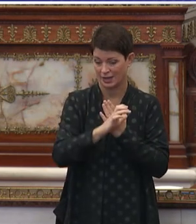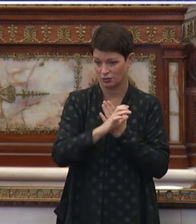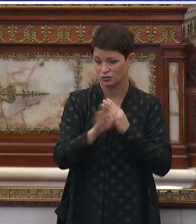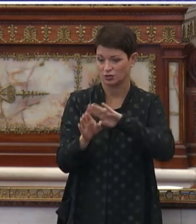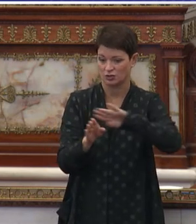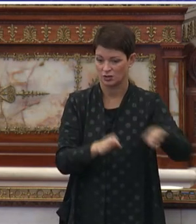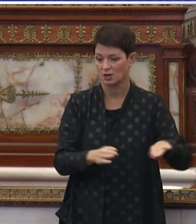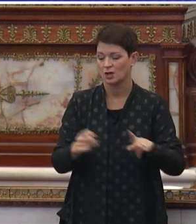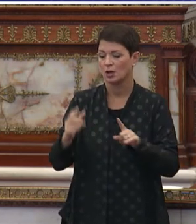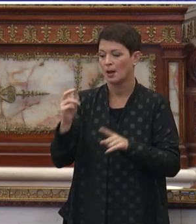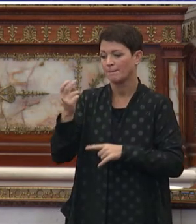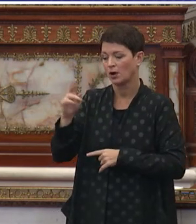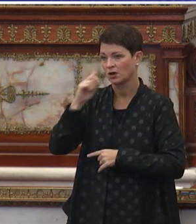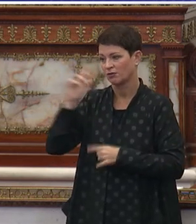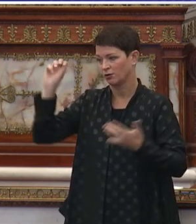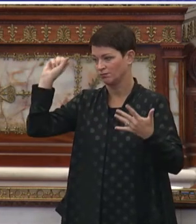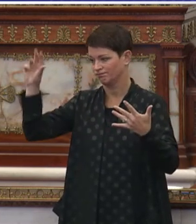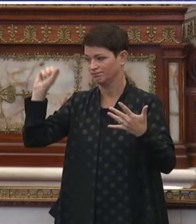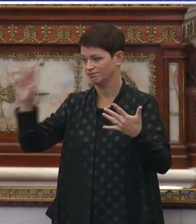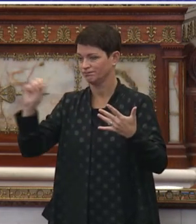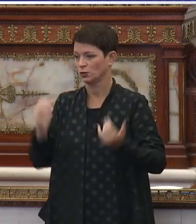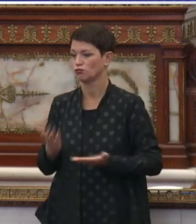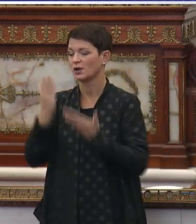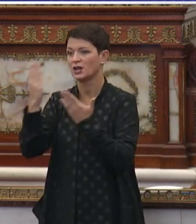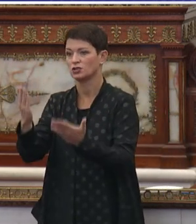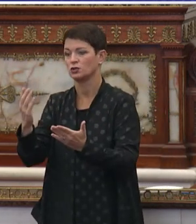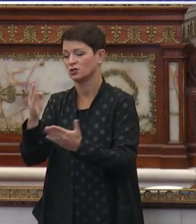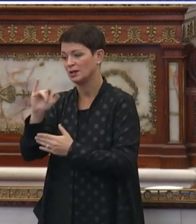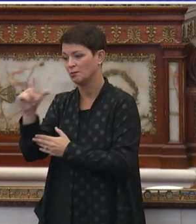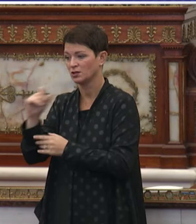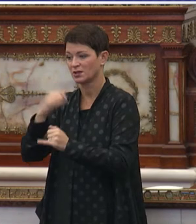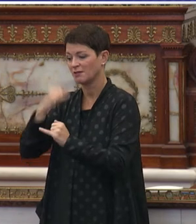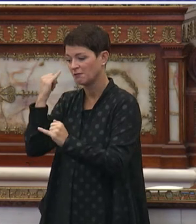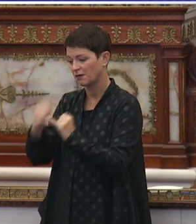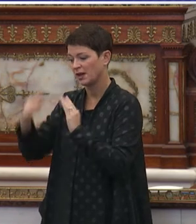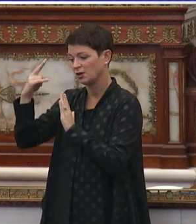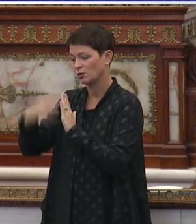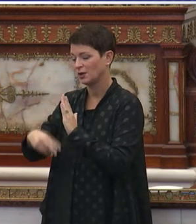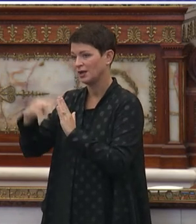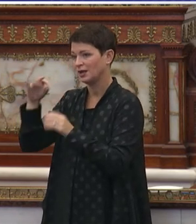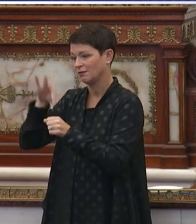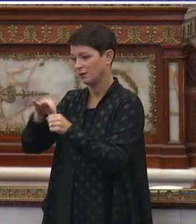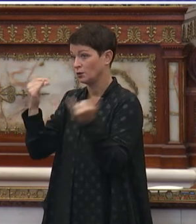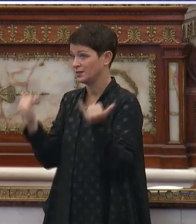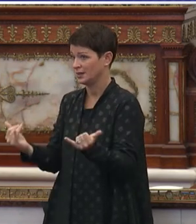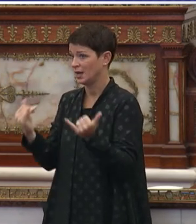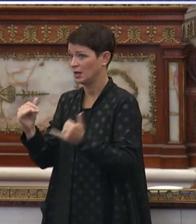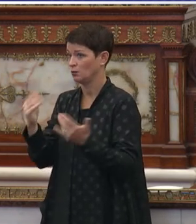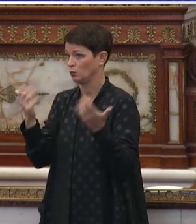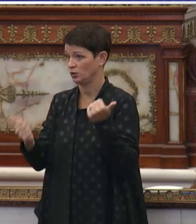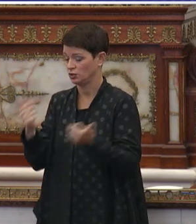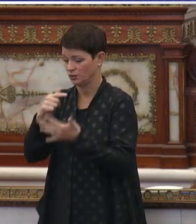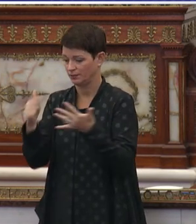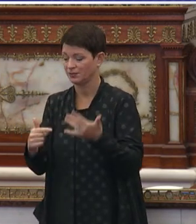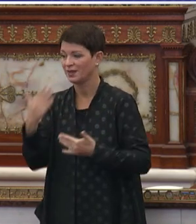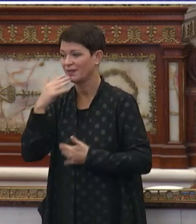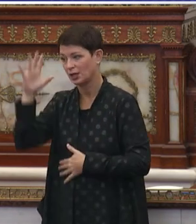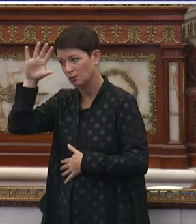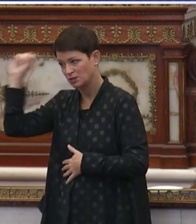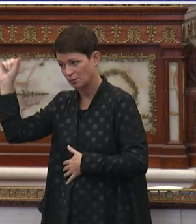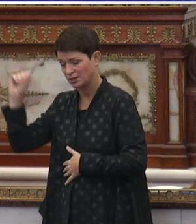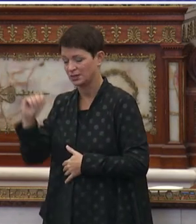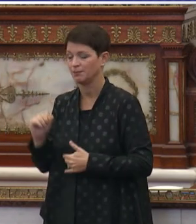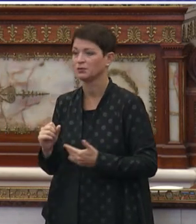recognizes Councilwoman Parker for the purpose of calling up resolutions and bills on the second reading and final passage calendar. Thank you, Mr.